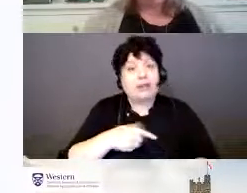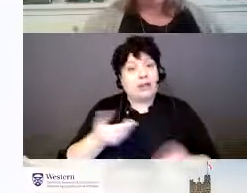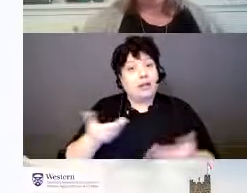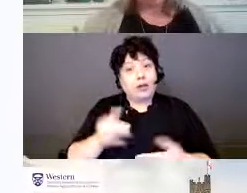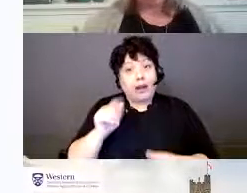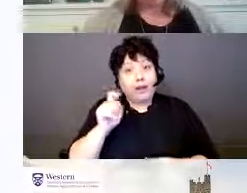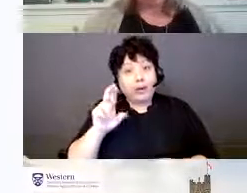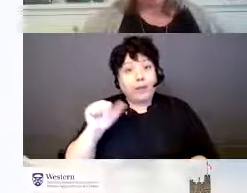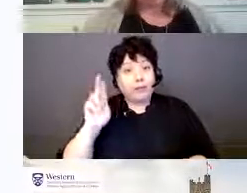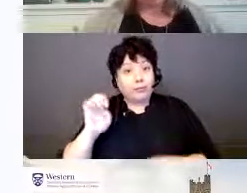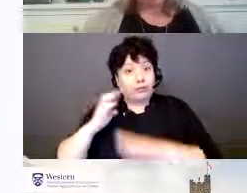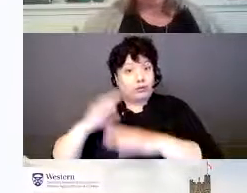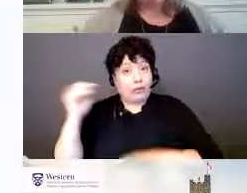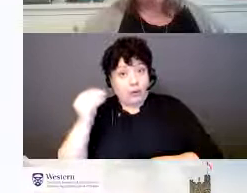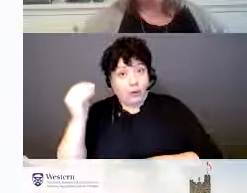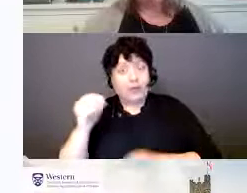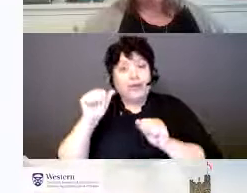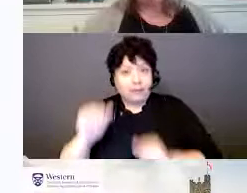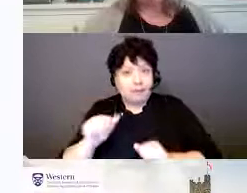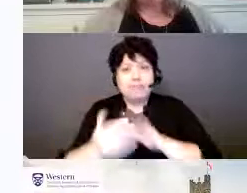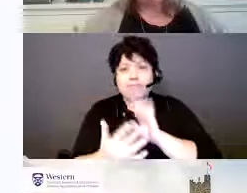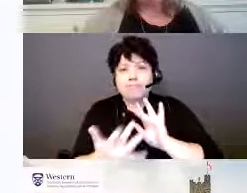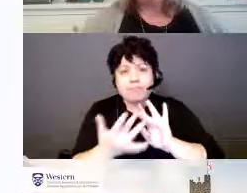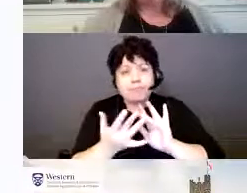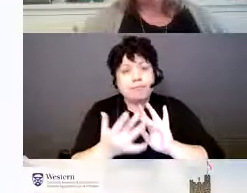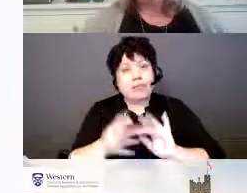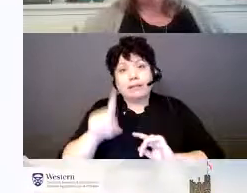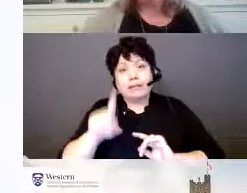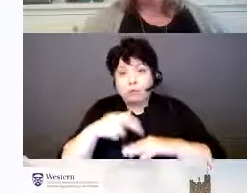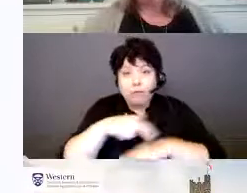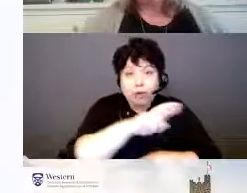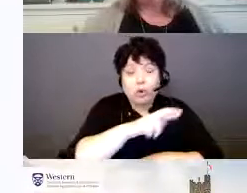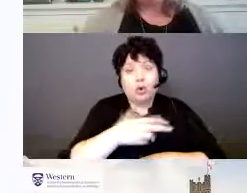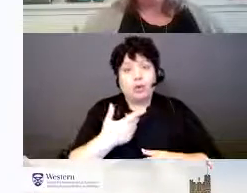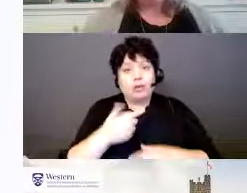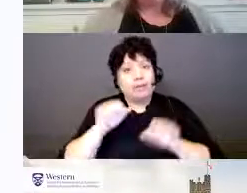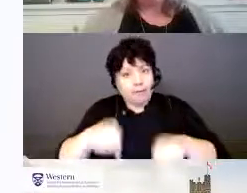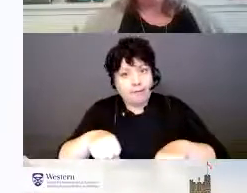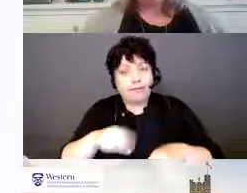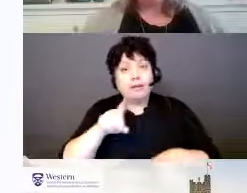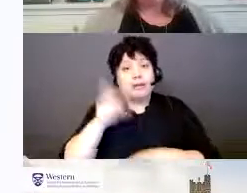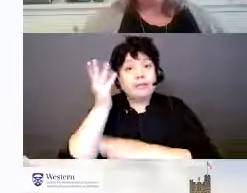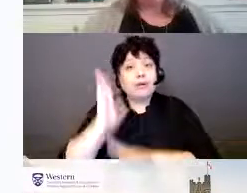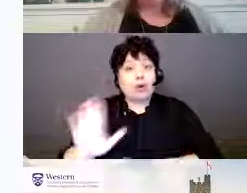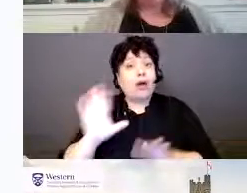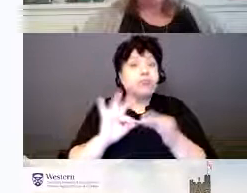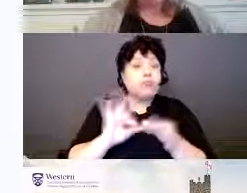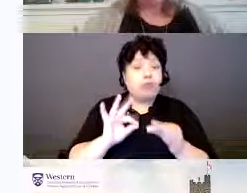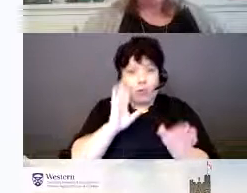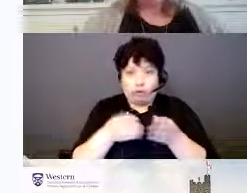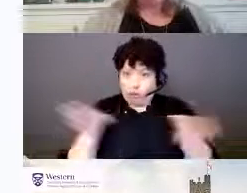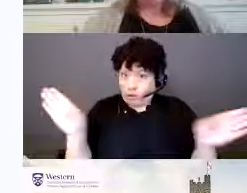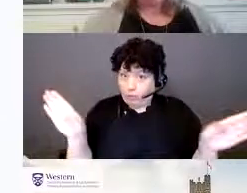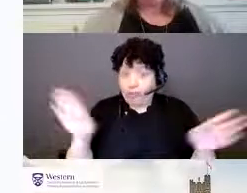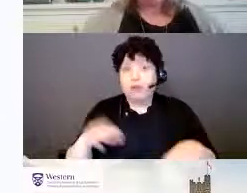Prevention Ontario to provide information and referrals and assistance in those issues. And our speakers can talk in generality terms if you